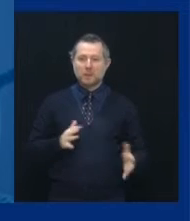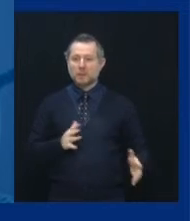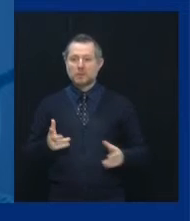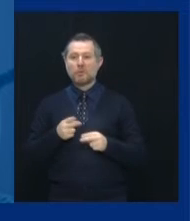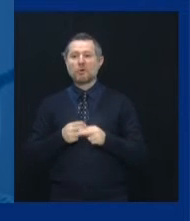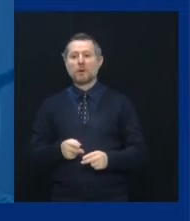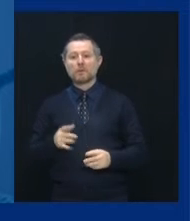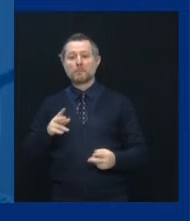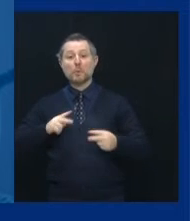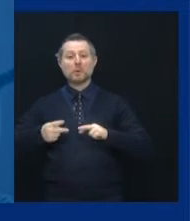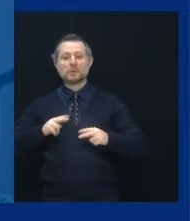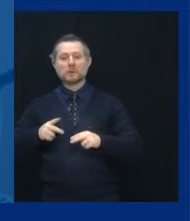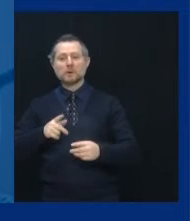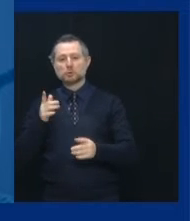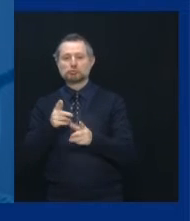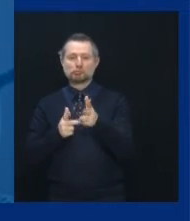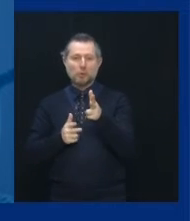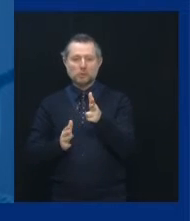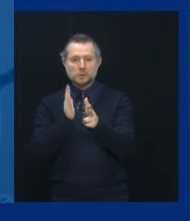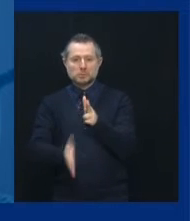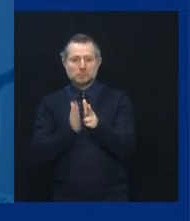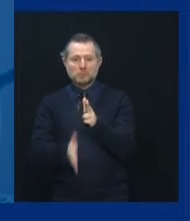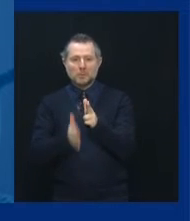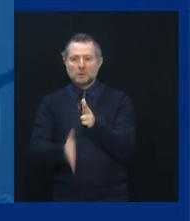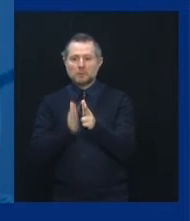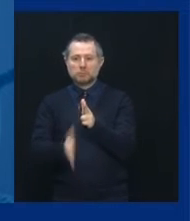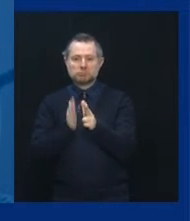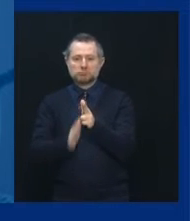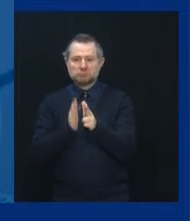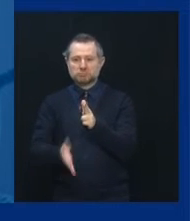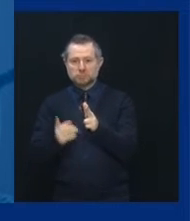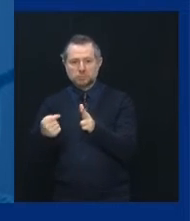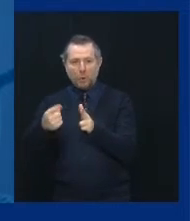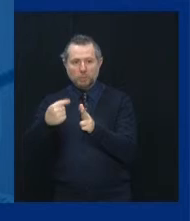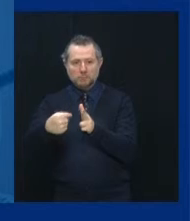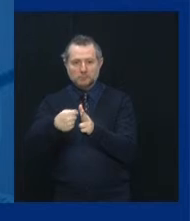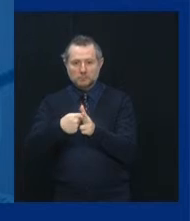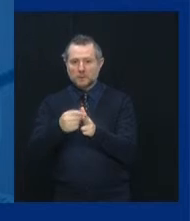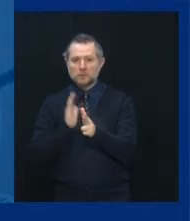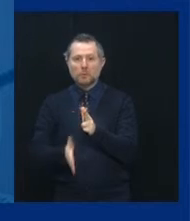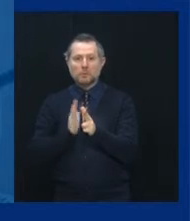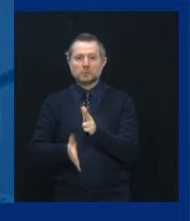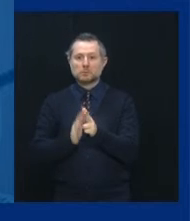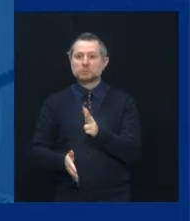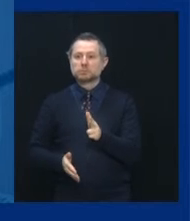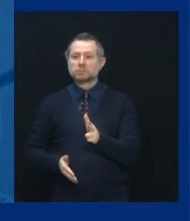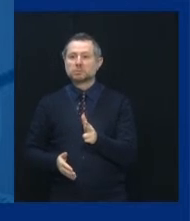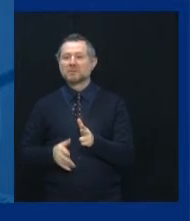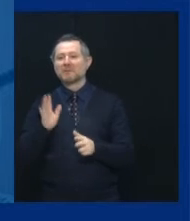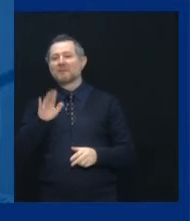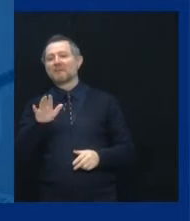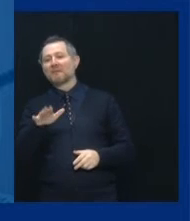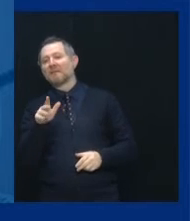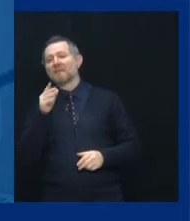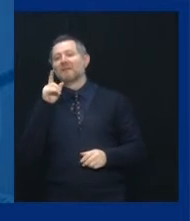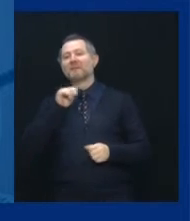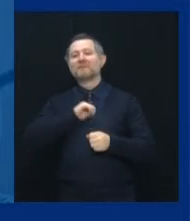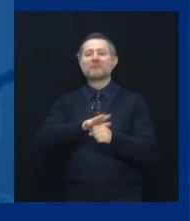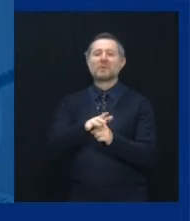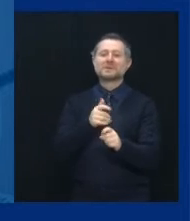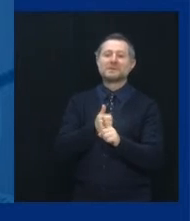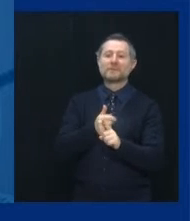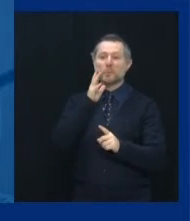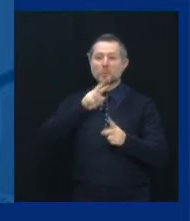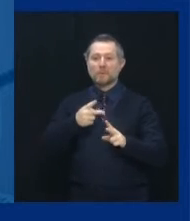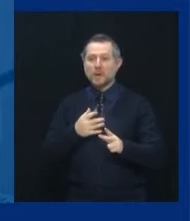roulette. Well, the virus is going to mutate. Well, is the next mutation going